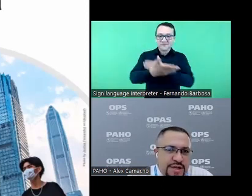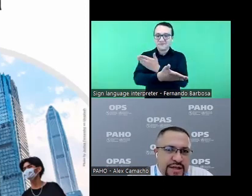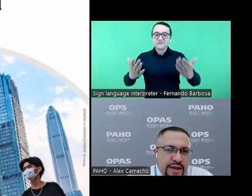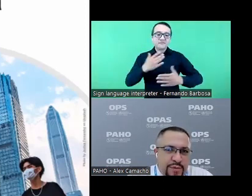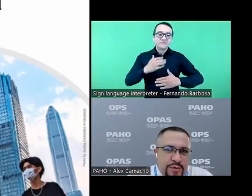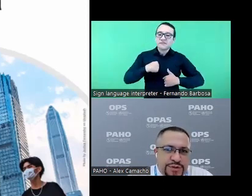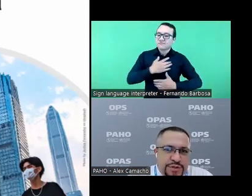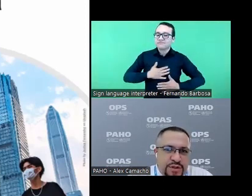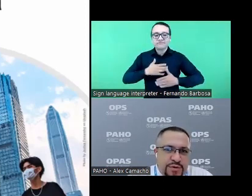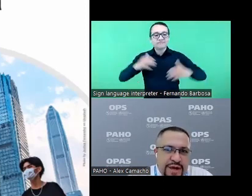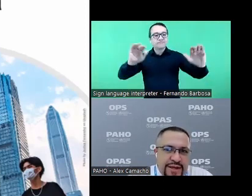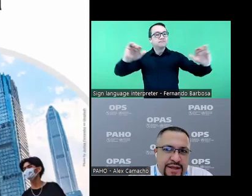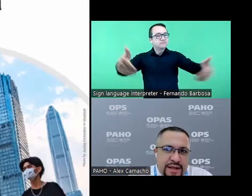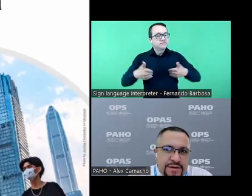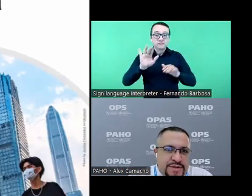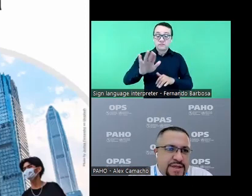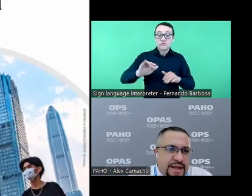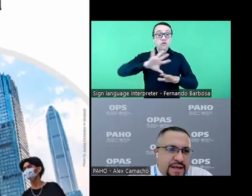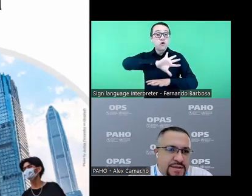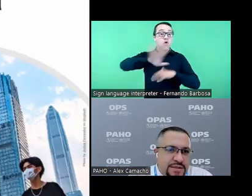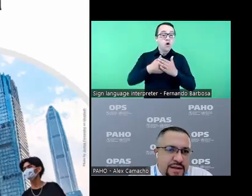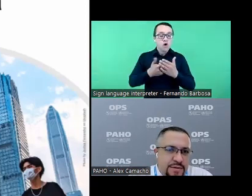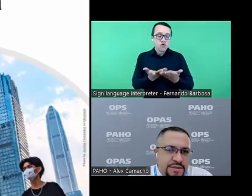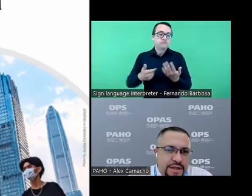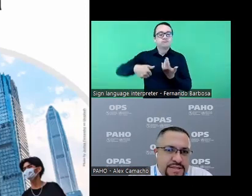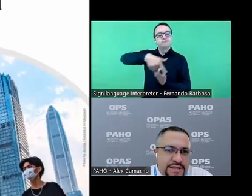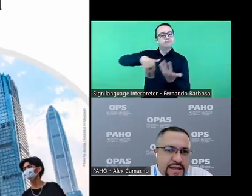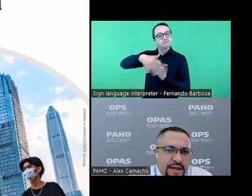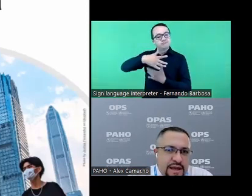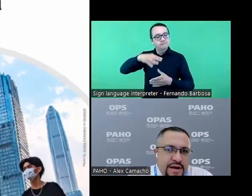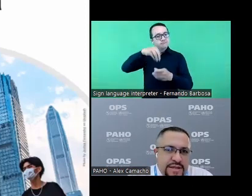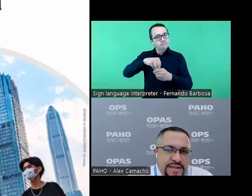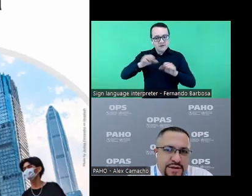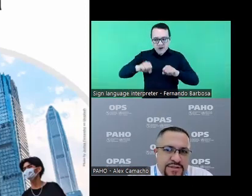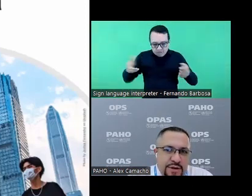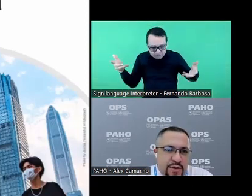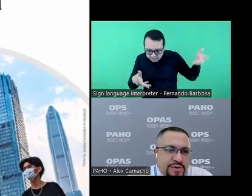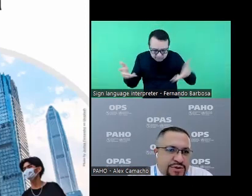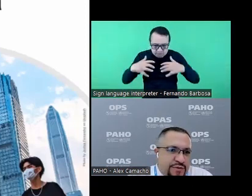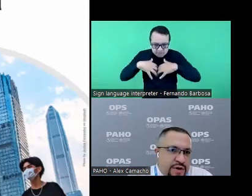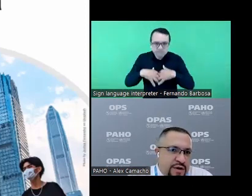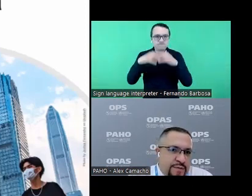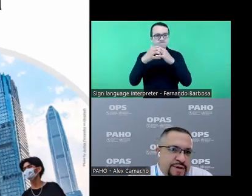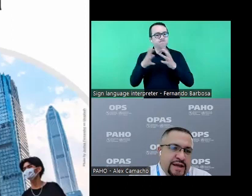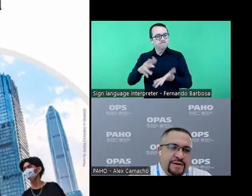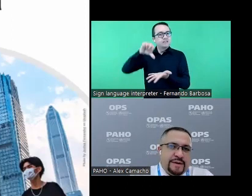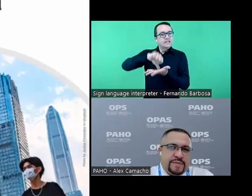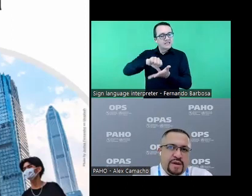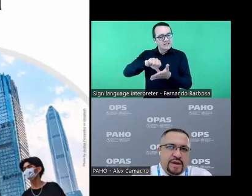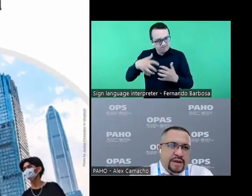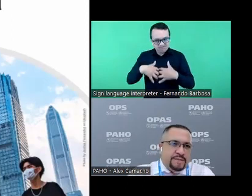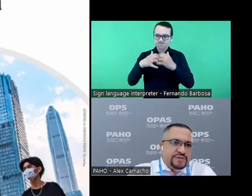of society approach to creating healthy, resilient, and sustainable cities, harness South cooperation for a COVID